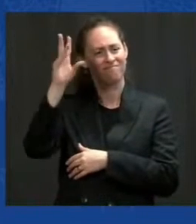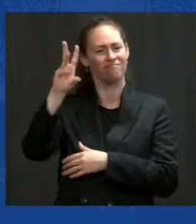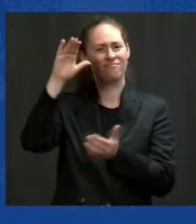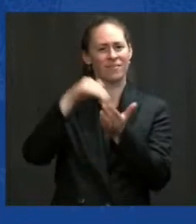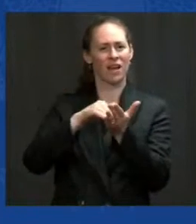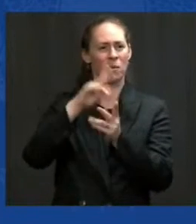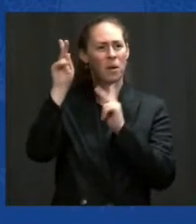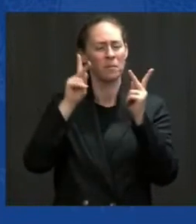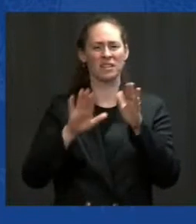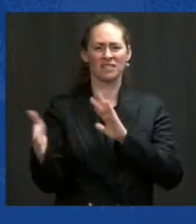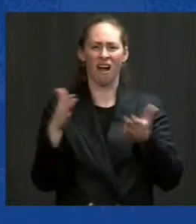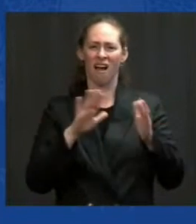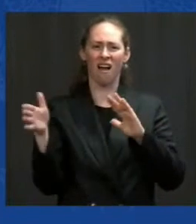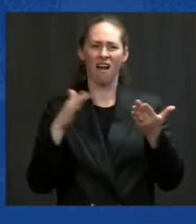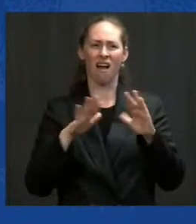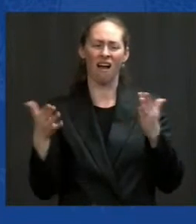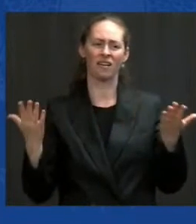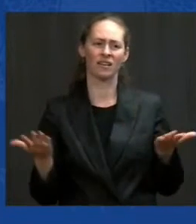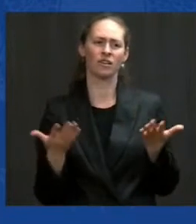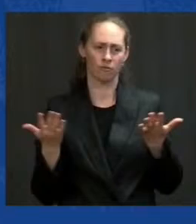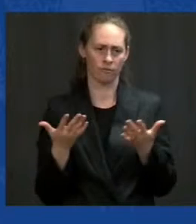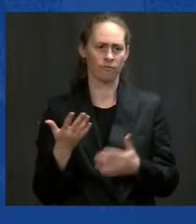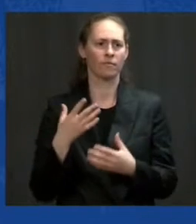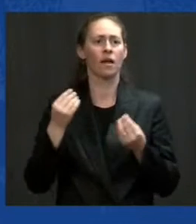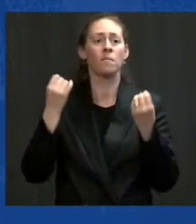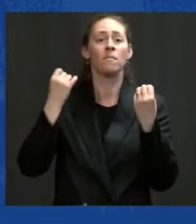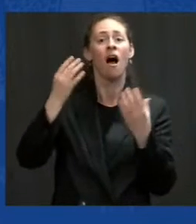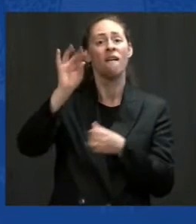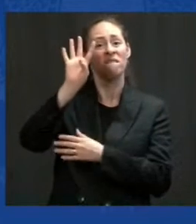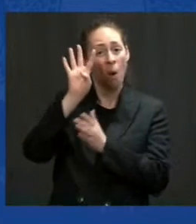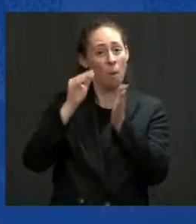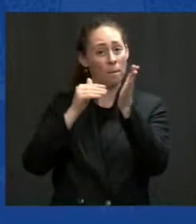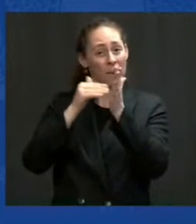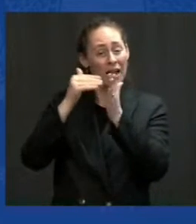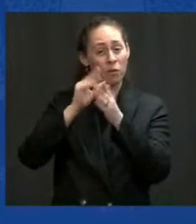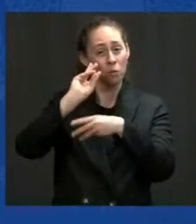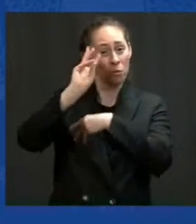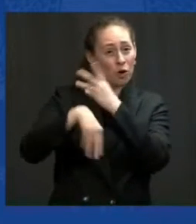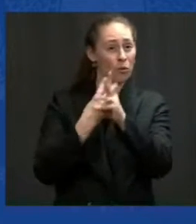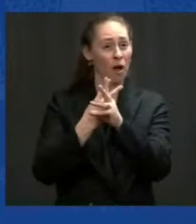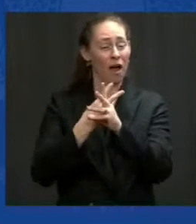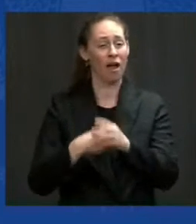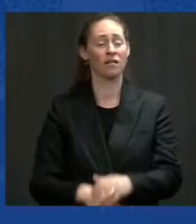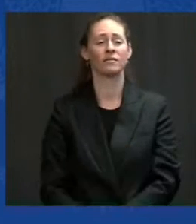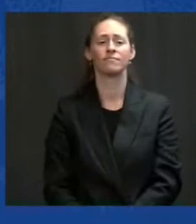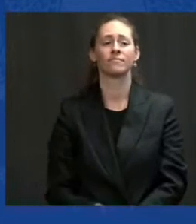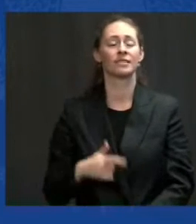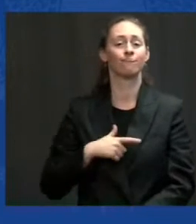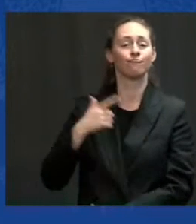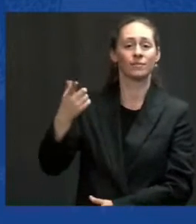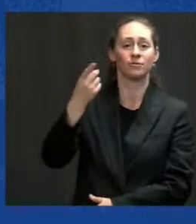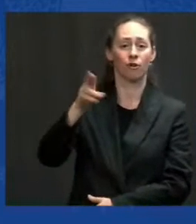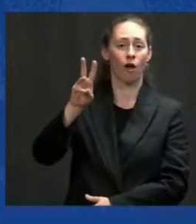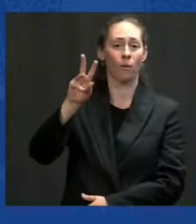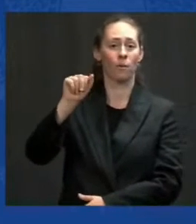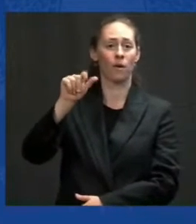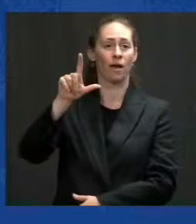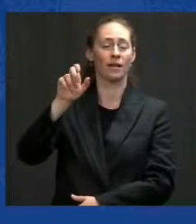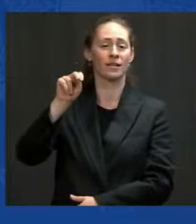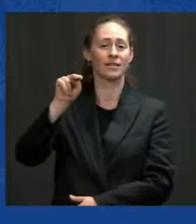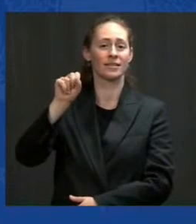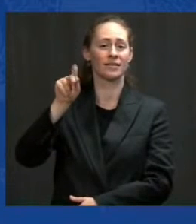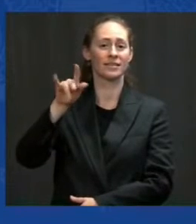world. With that, let me hand it over to Dr. Walensky. Dr. Walensky. Thank you, Jeff. Good morning. Let's begin with an overview